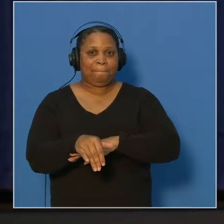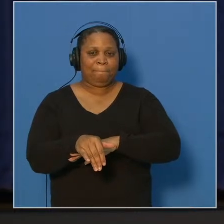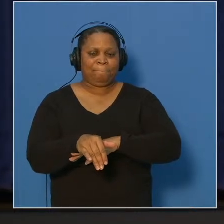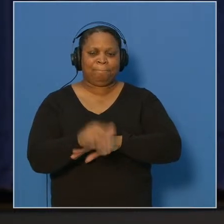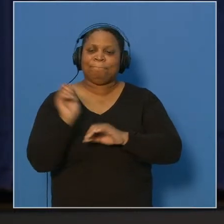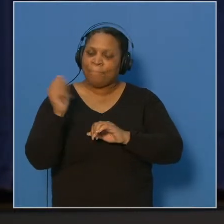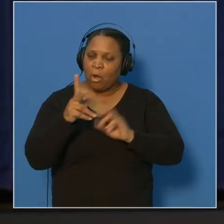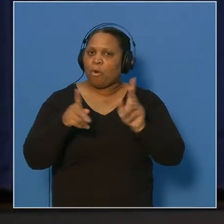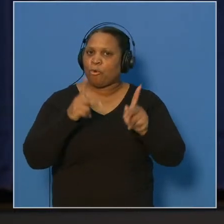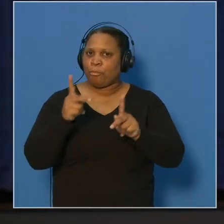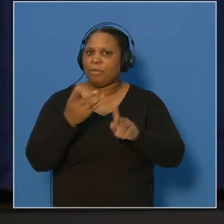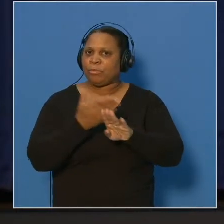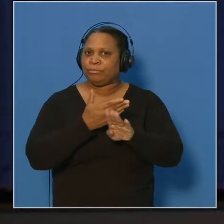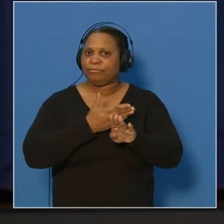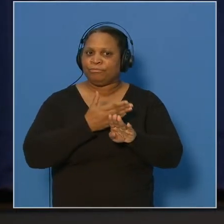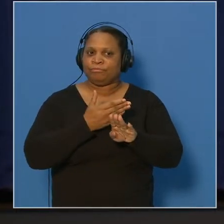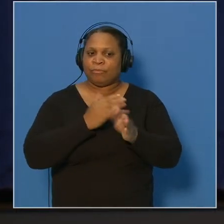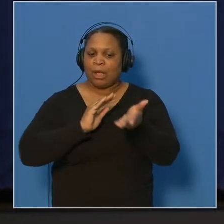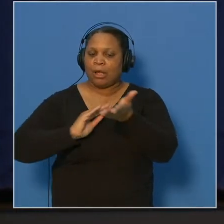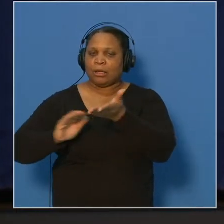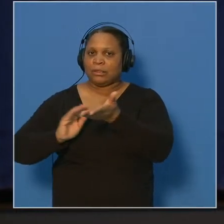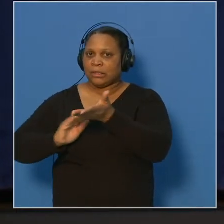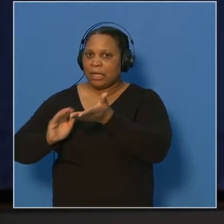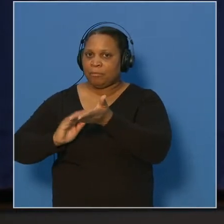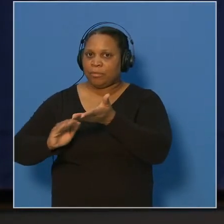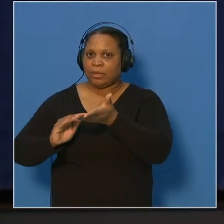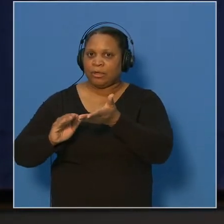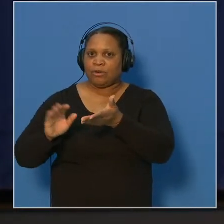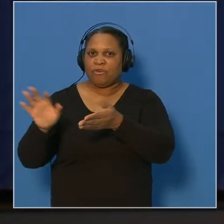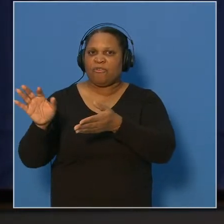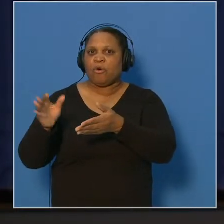All persons who previously received an exemption for frequent tasks